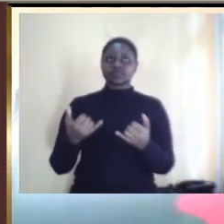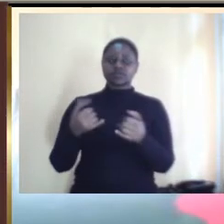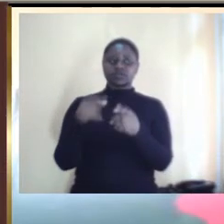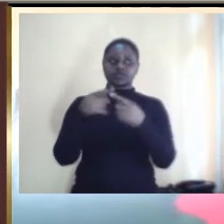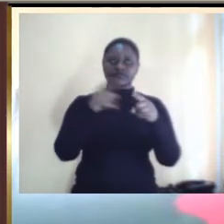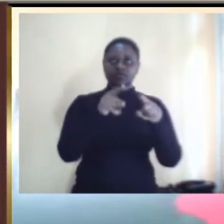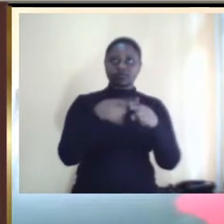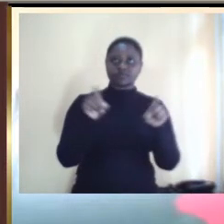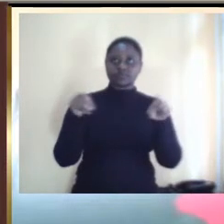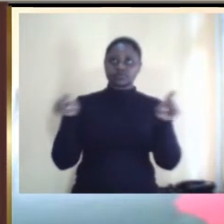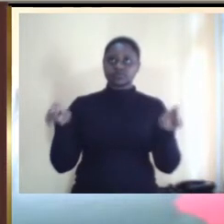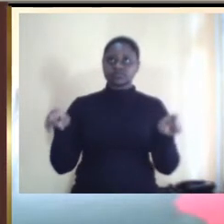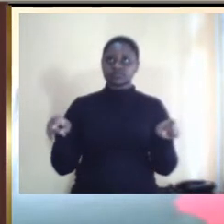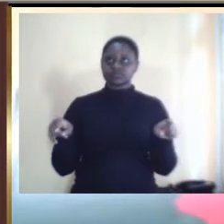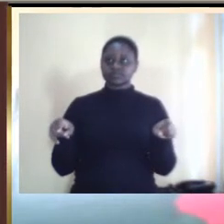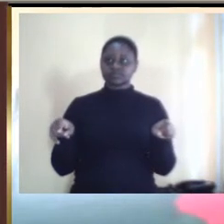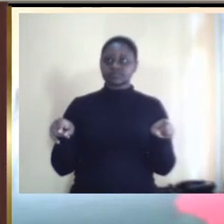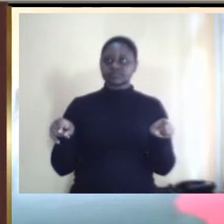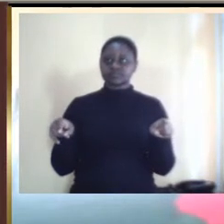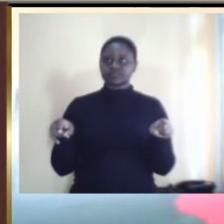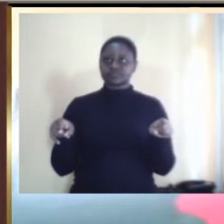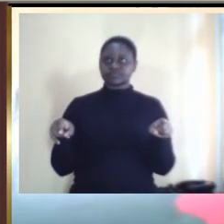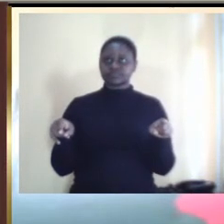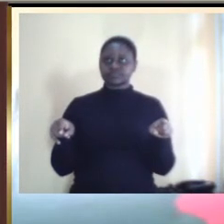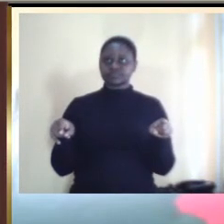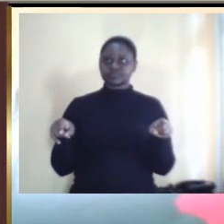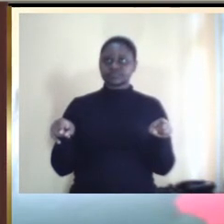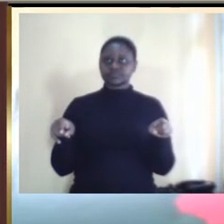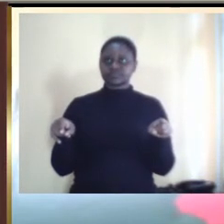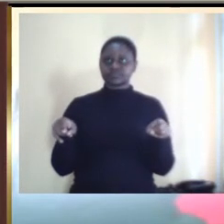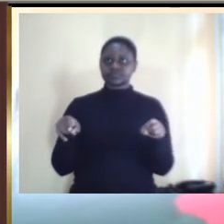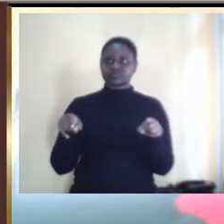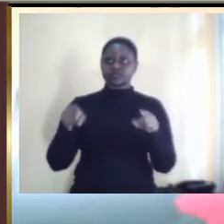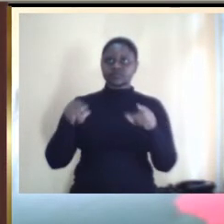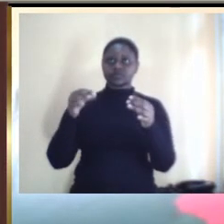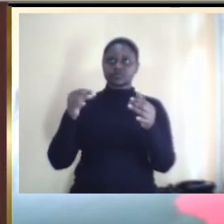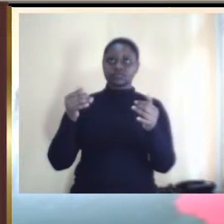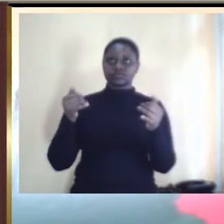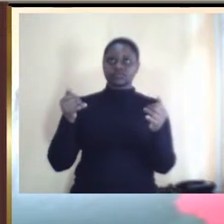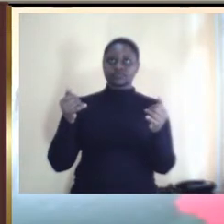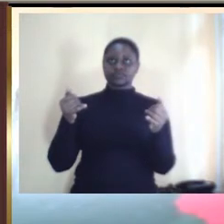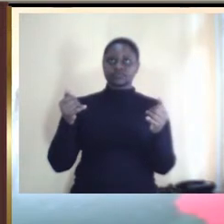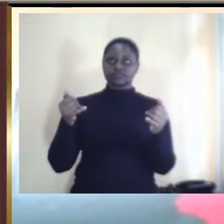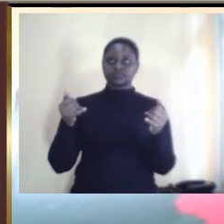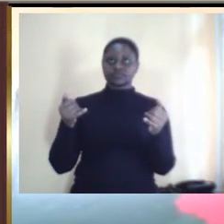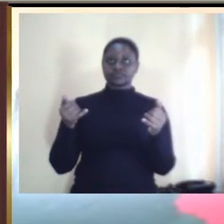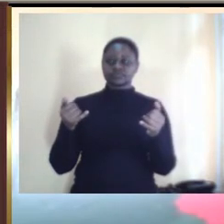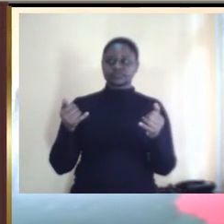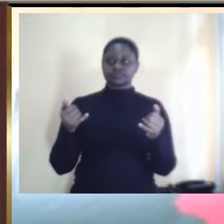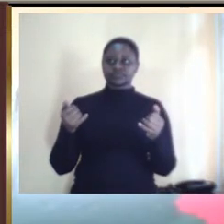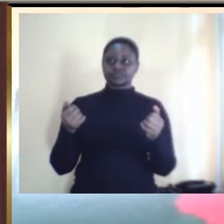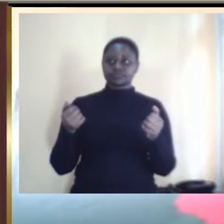various learnerships. Honorable Chair, with regard to,